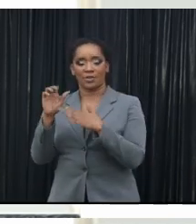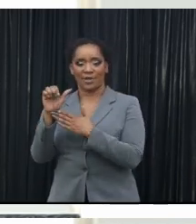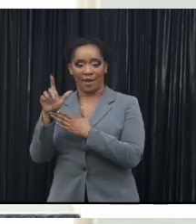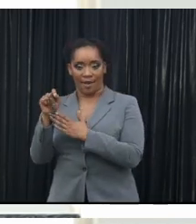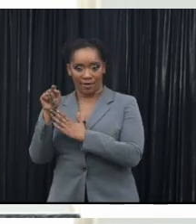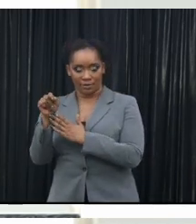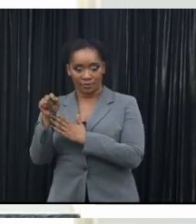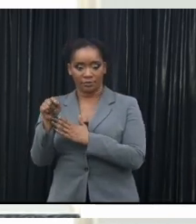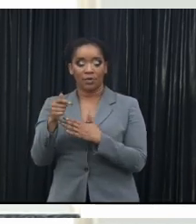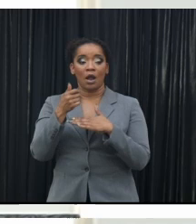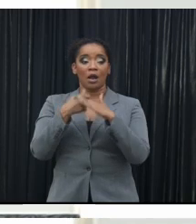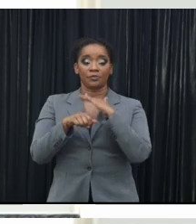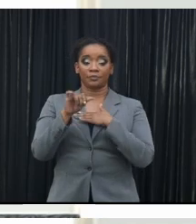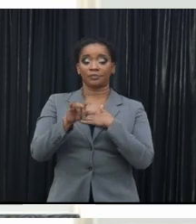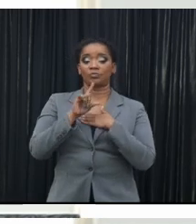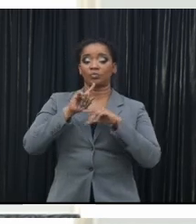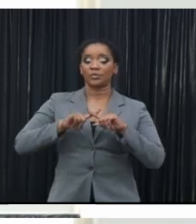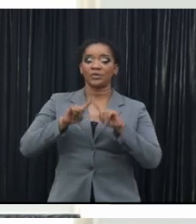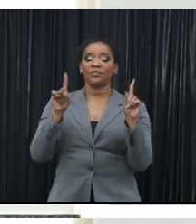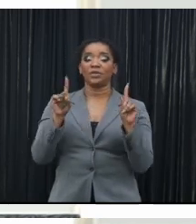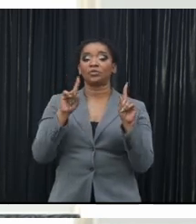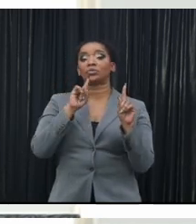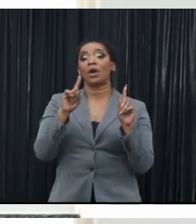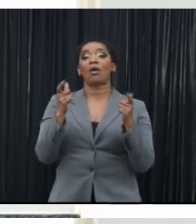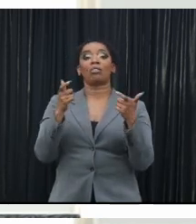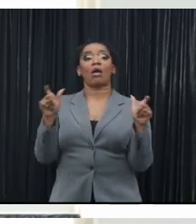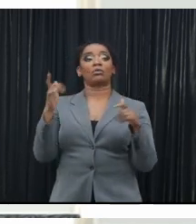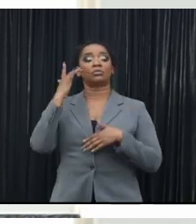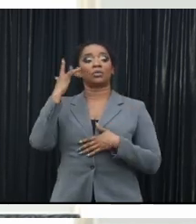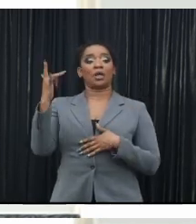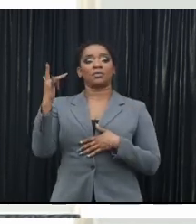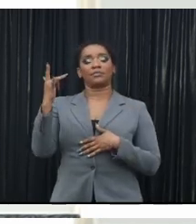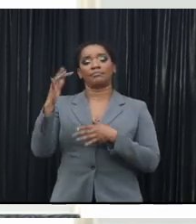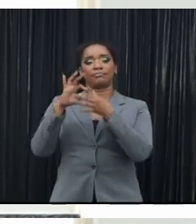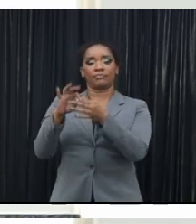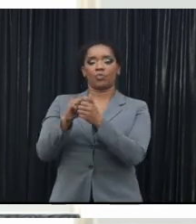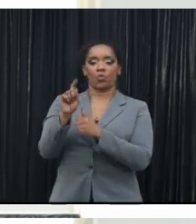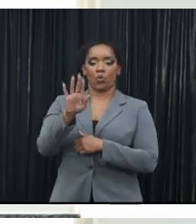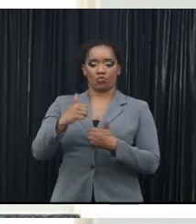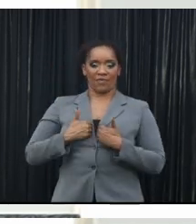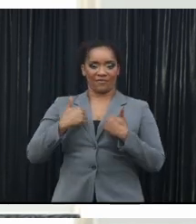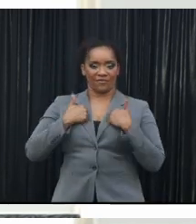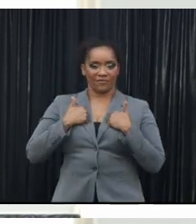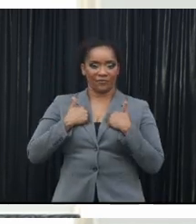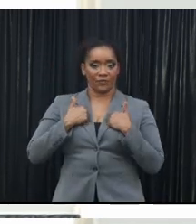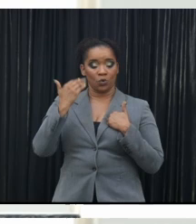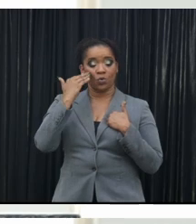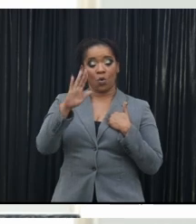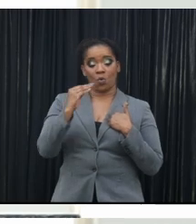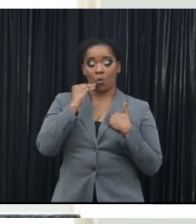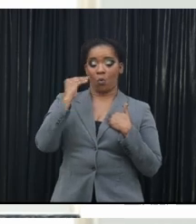that, the differences are largely because where you live, your home is your safe